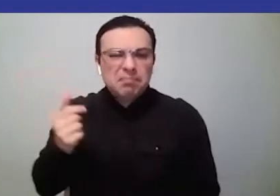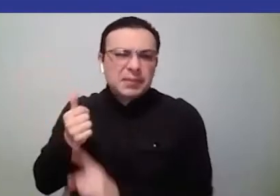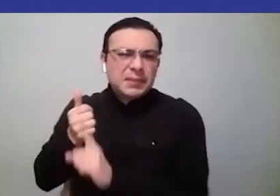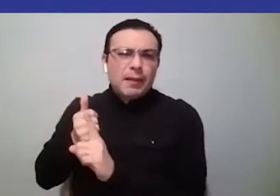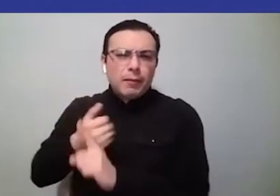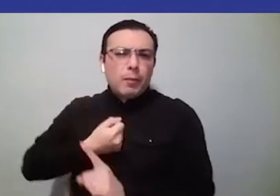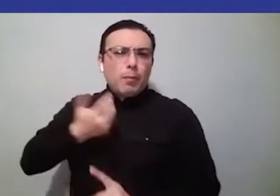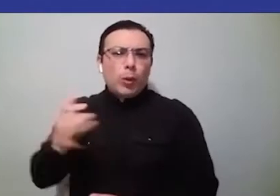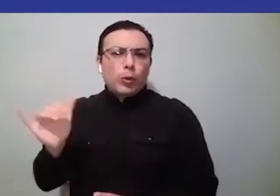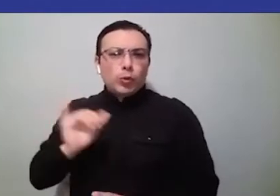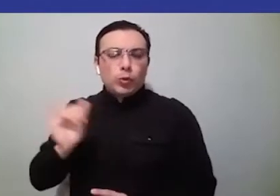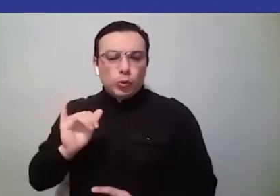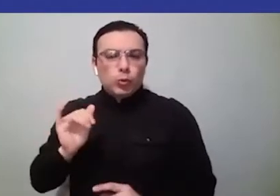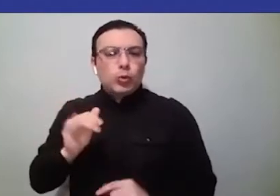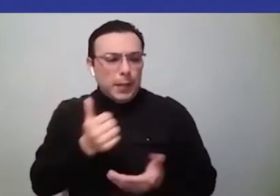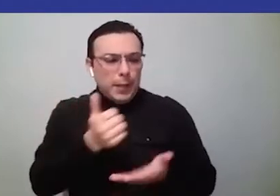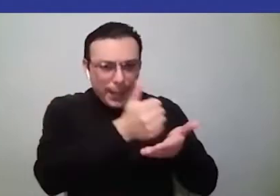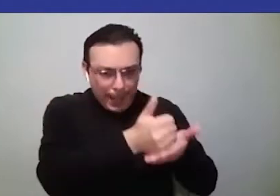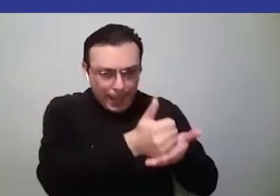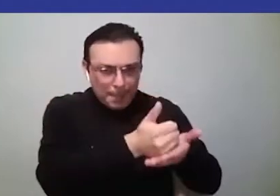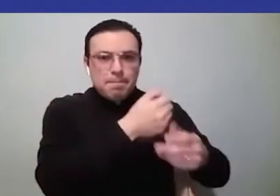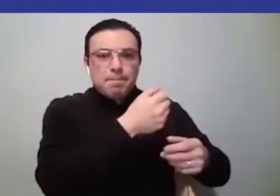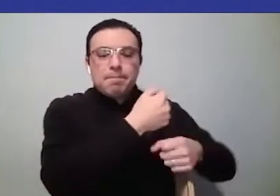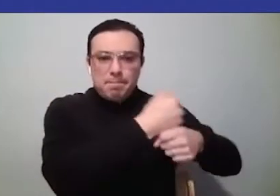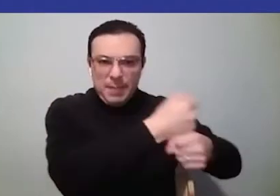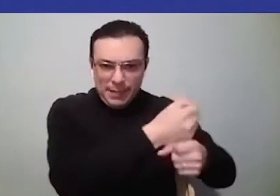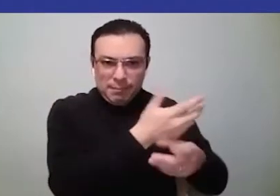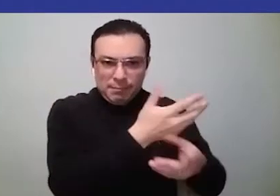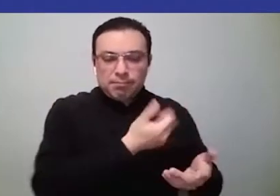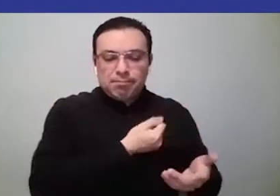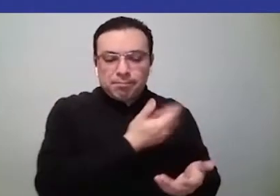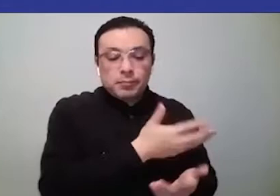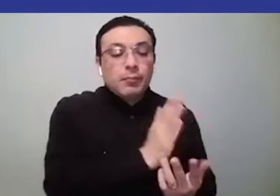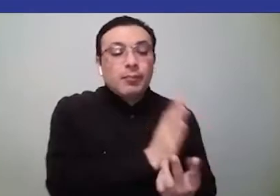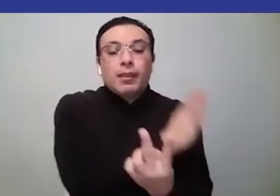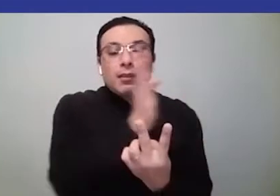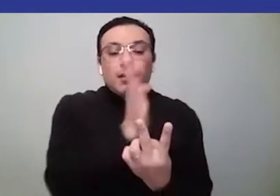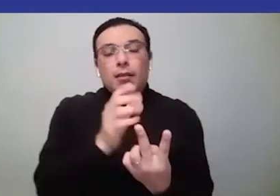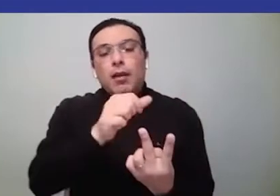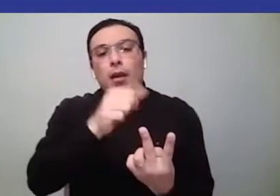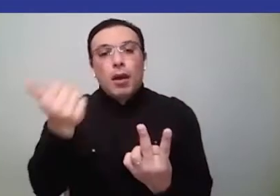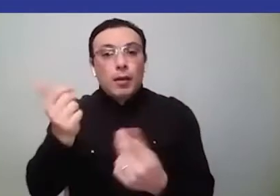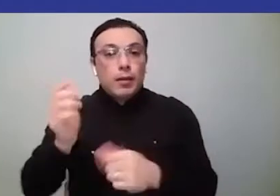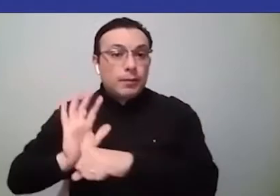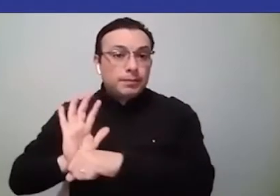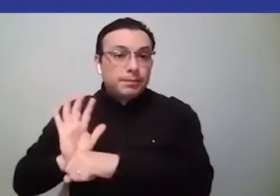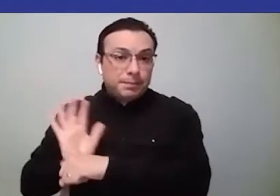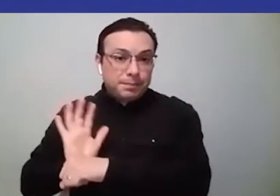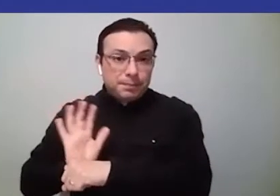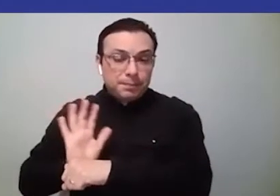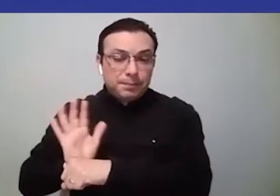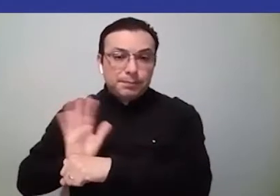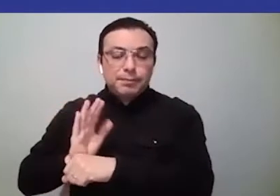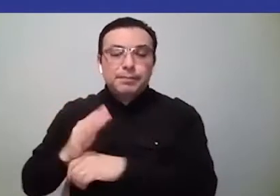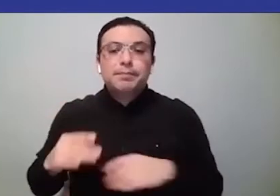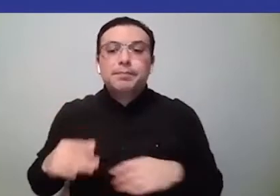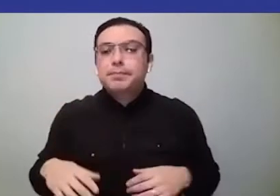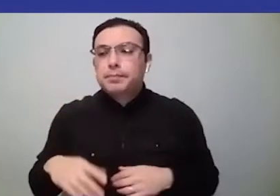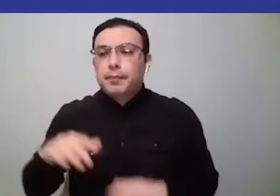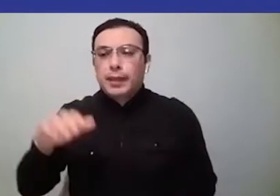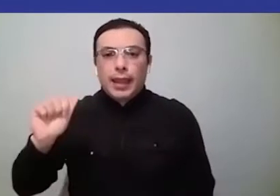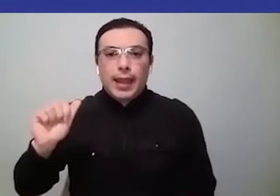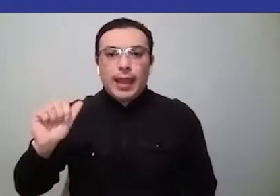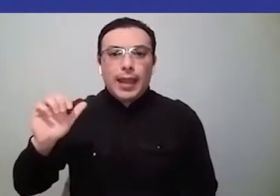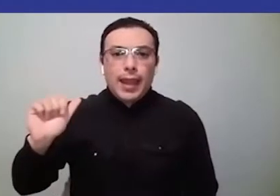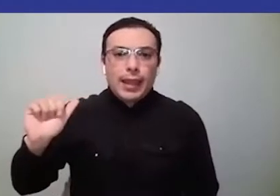and very brief, 1 poem. And then there was another video of her reading at an open mic at AICH, the American